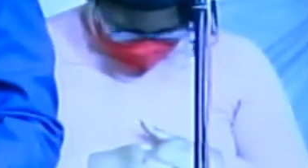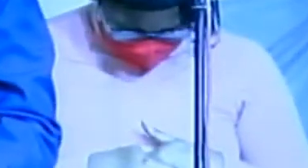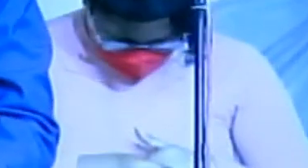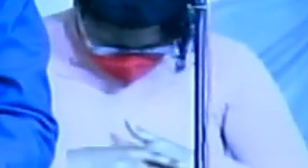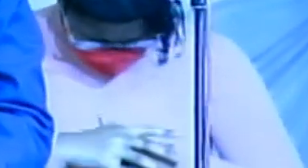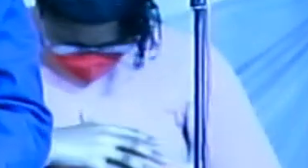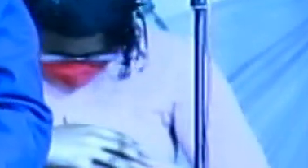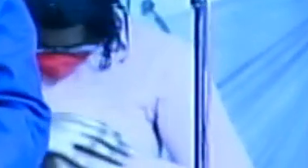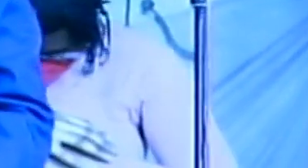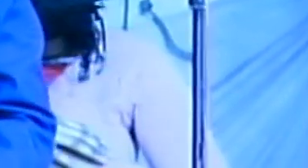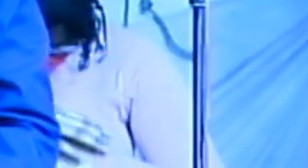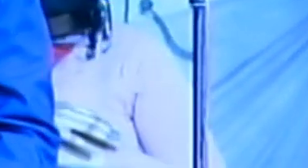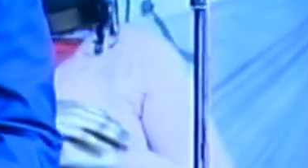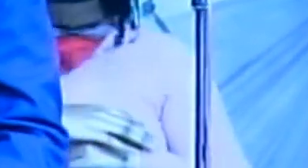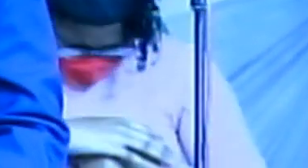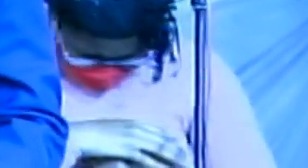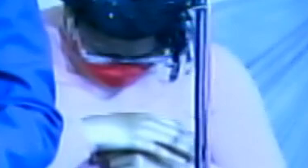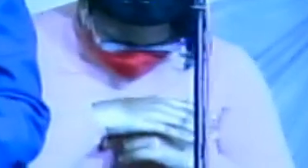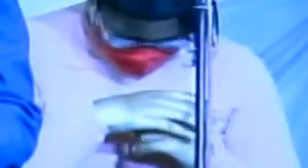the things of the world.